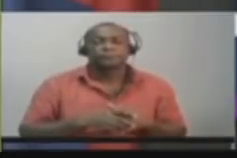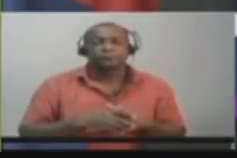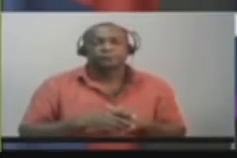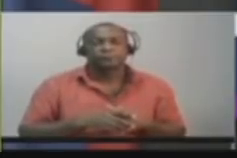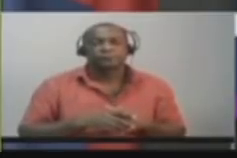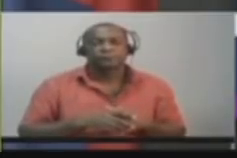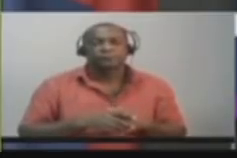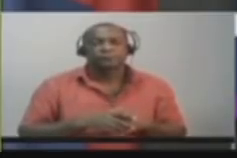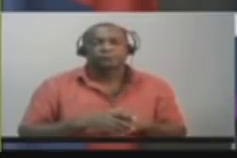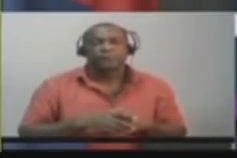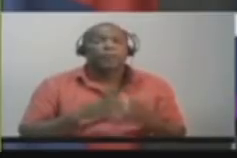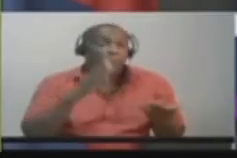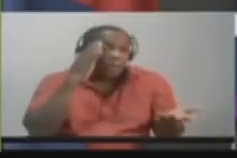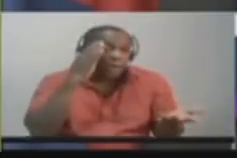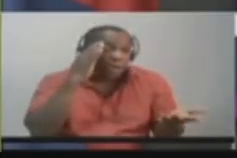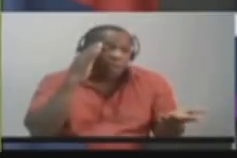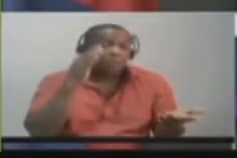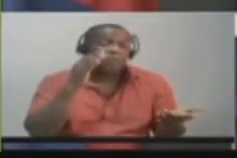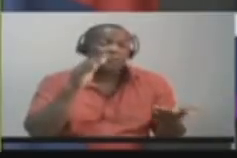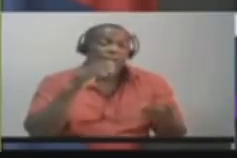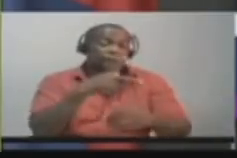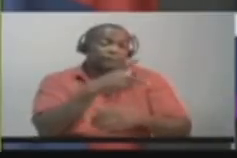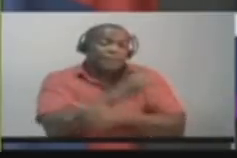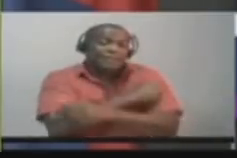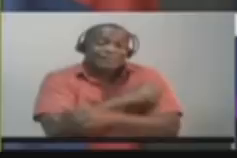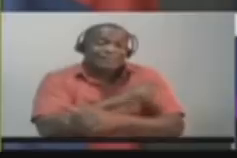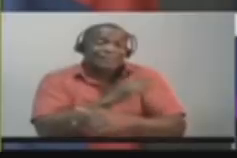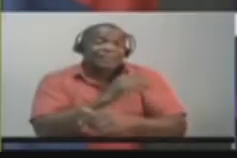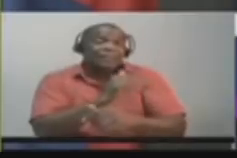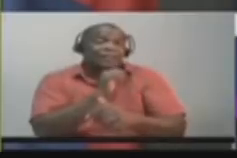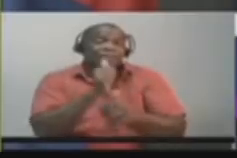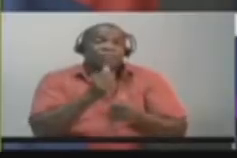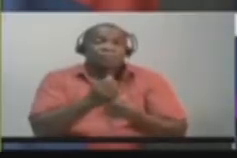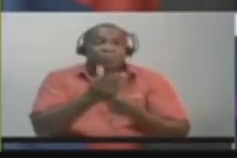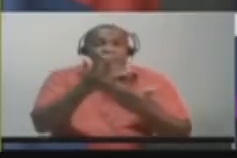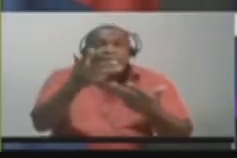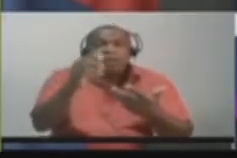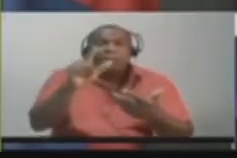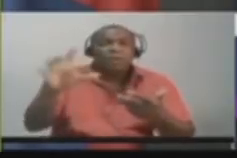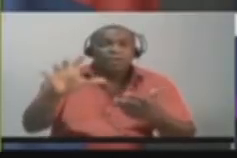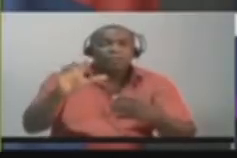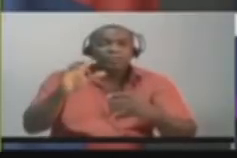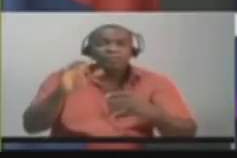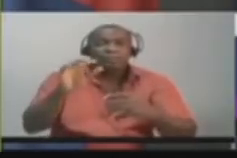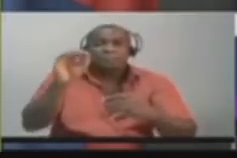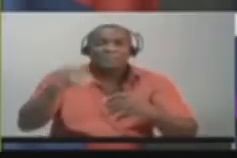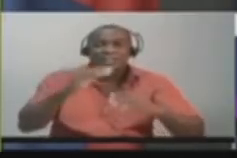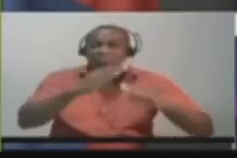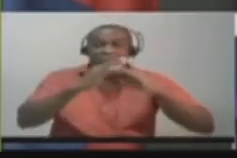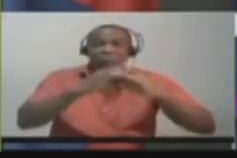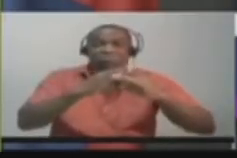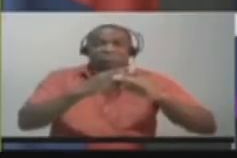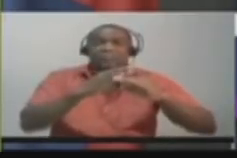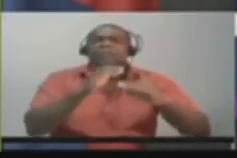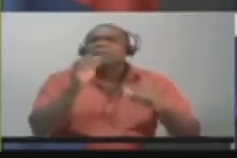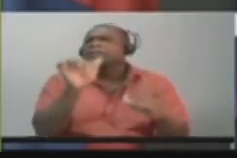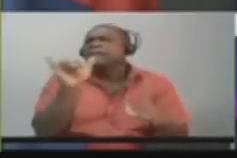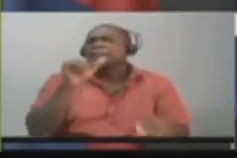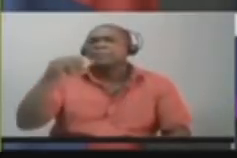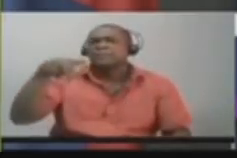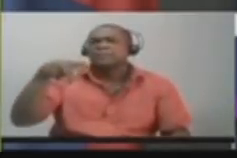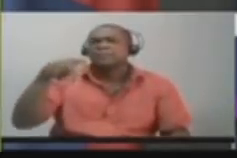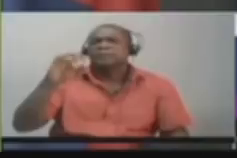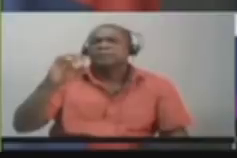not prevented us from getting COVID. It's not like polio, where you take the polio vaccine and you don't get polio.